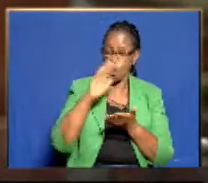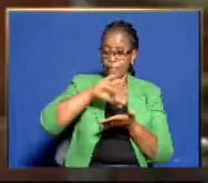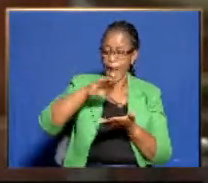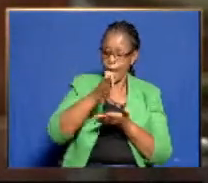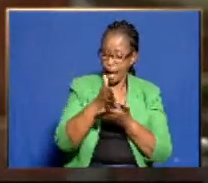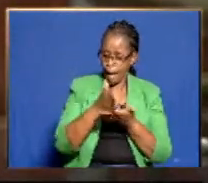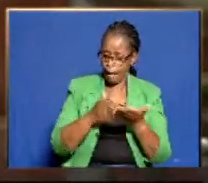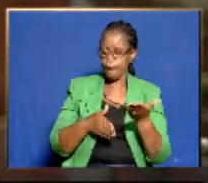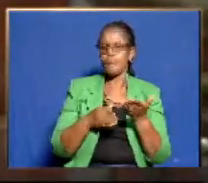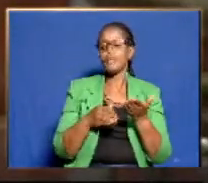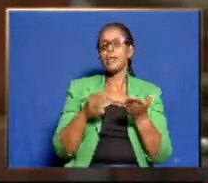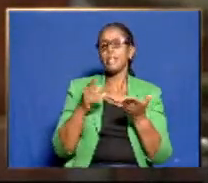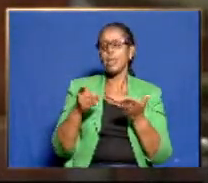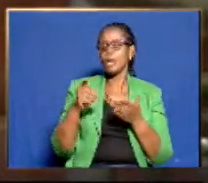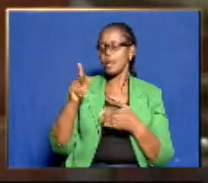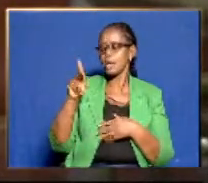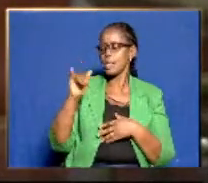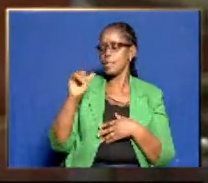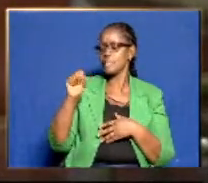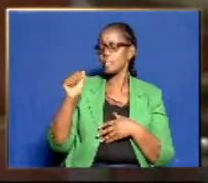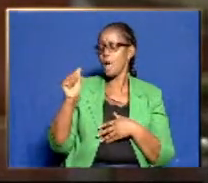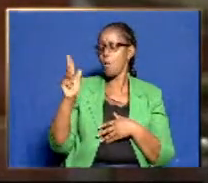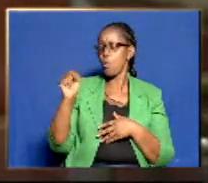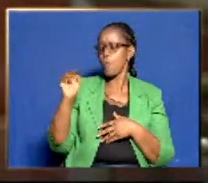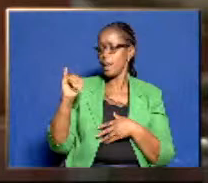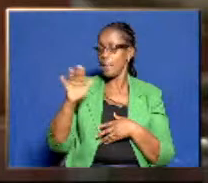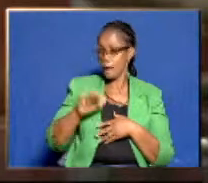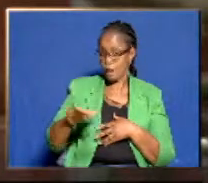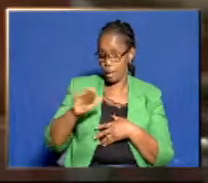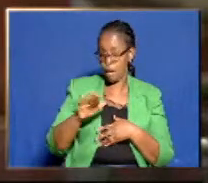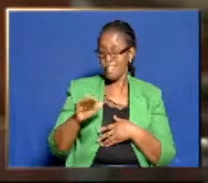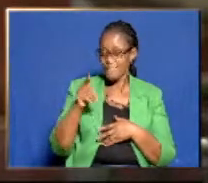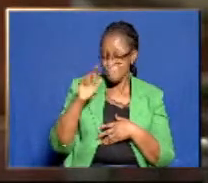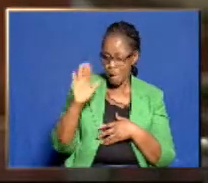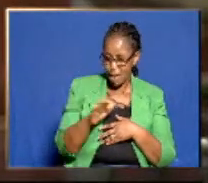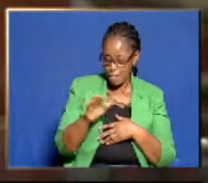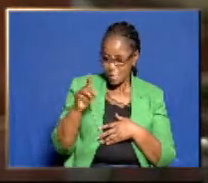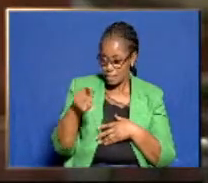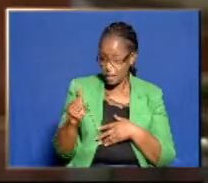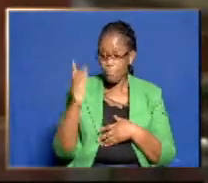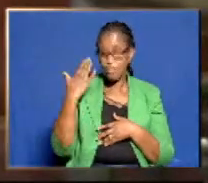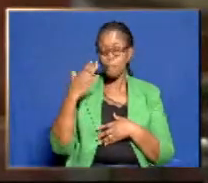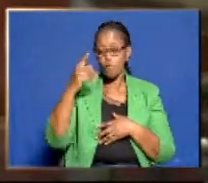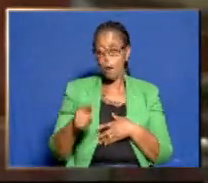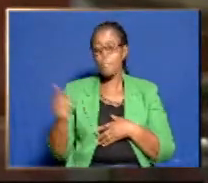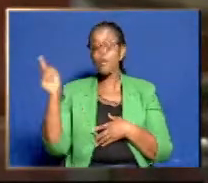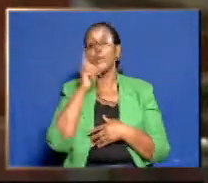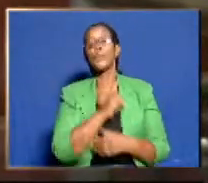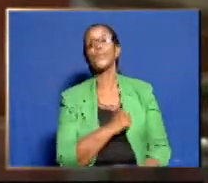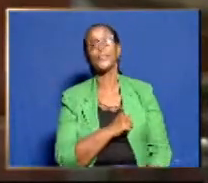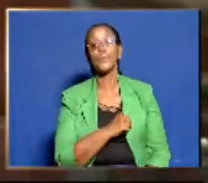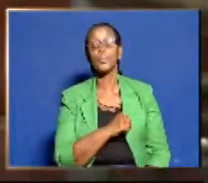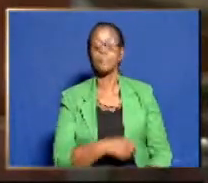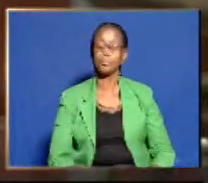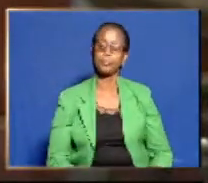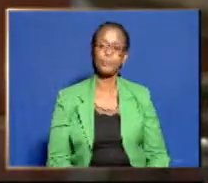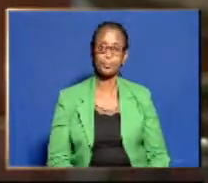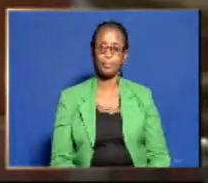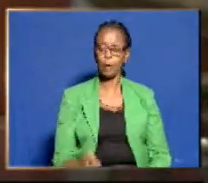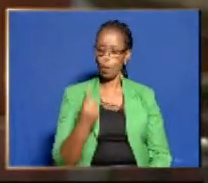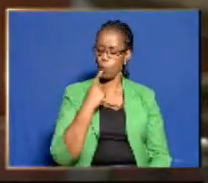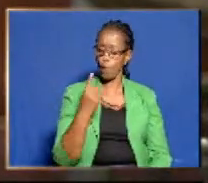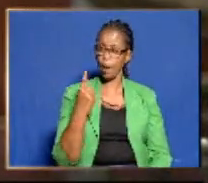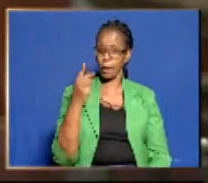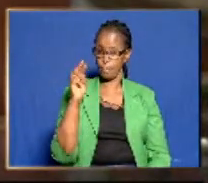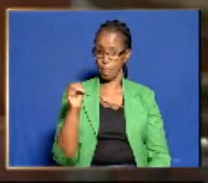that was passed by this House. So we really appreciate that this has finally been done. 100 million to increase to be increased in the